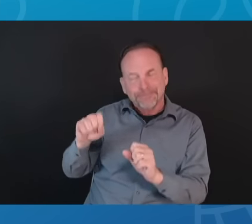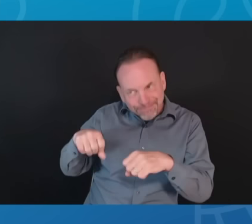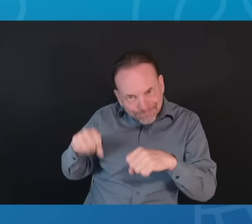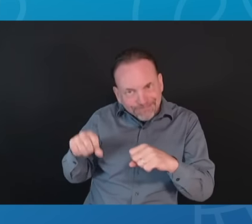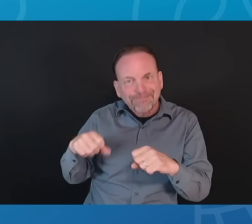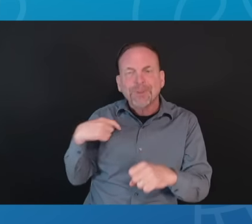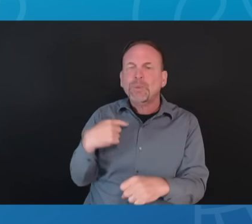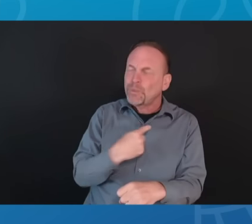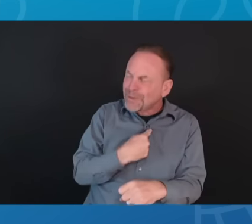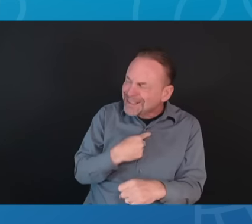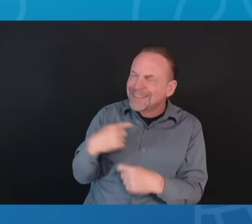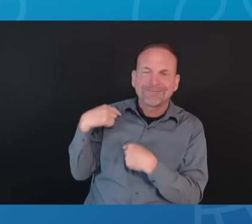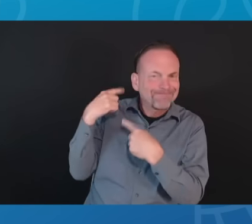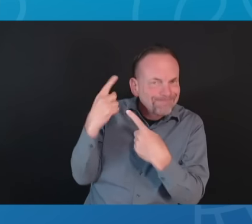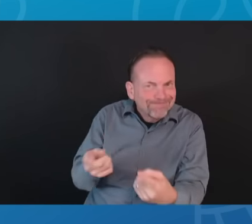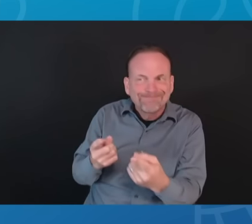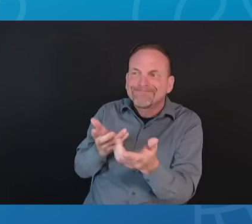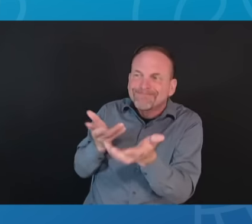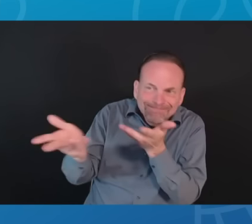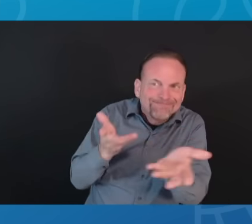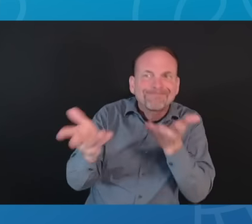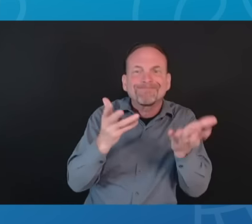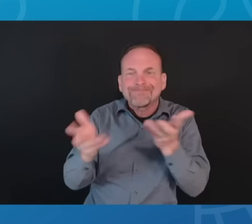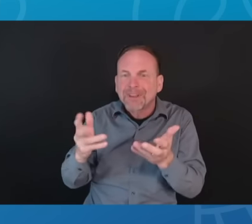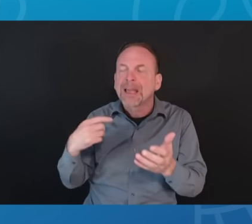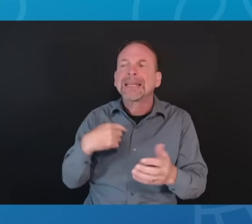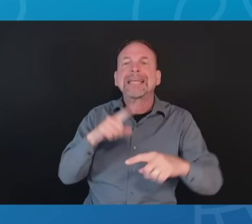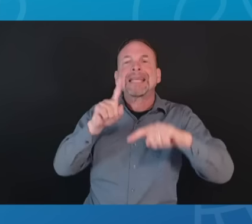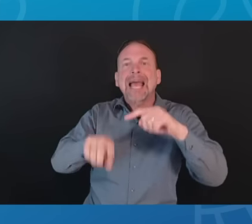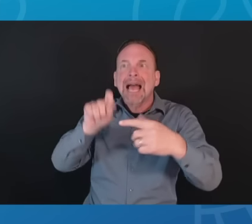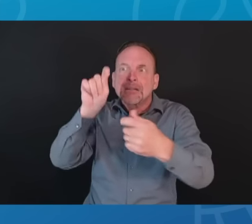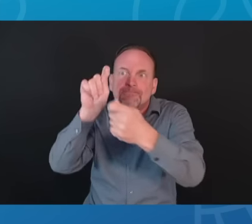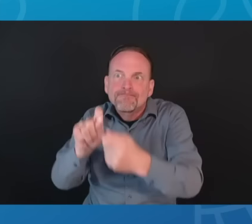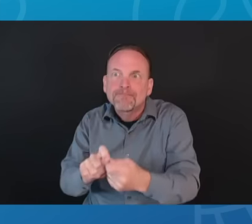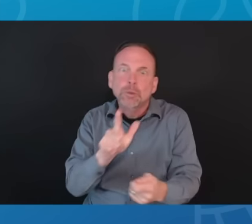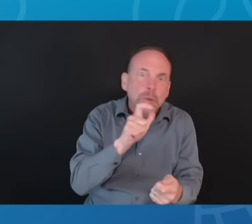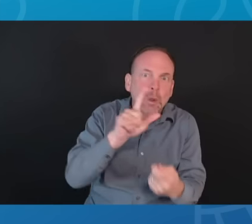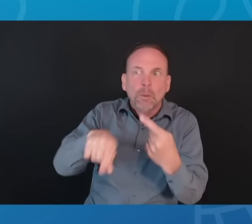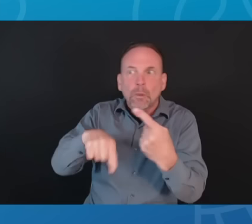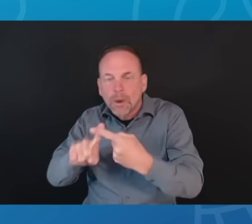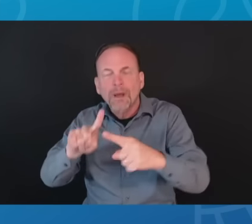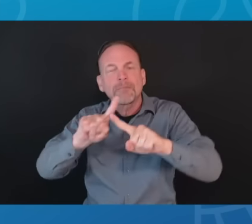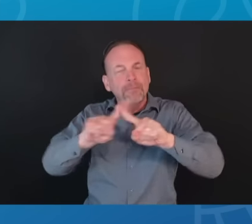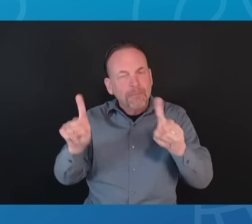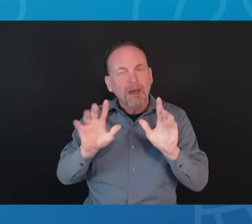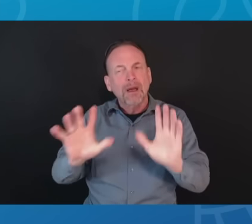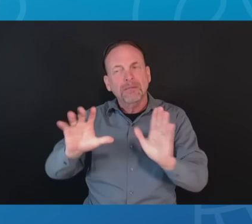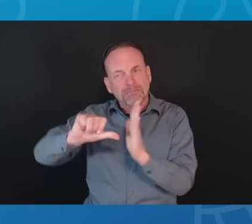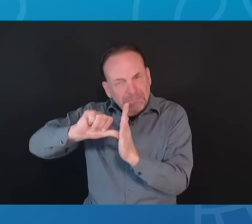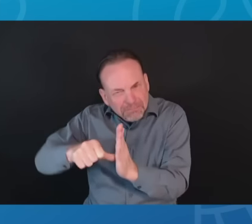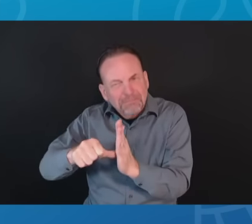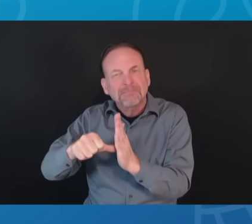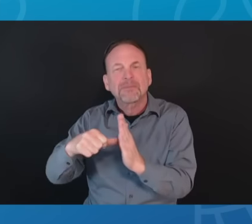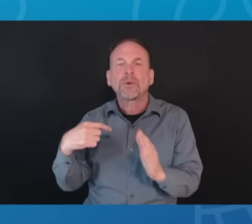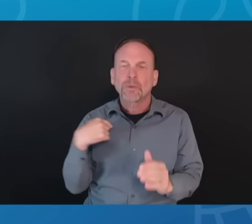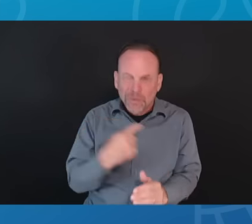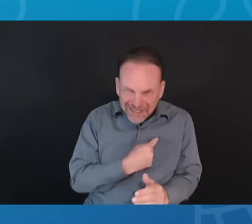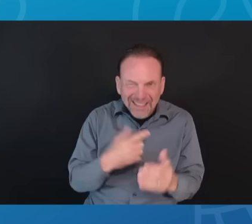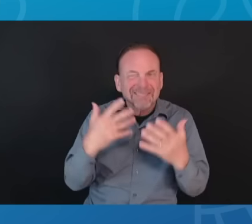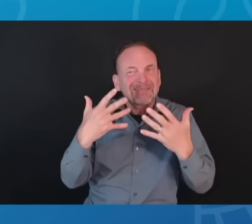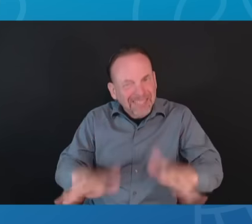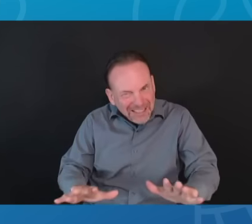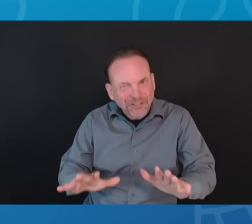on for some time. And I should say, just as importantly, we have had a number of diplomatic contacts over the weekend, some of which I